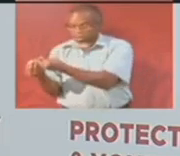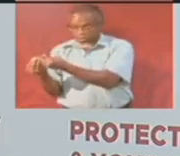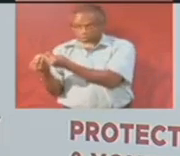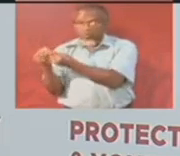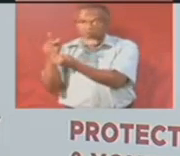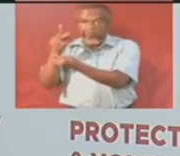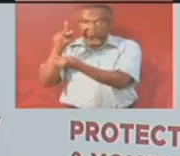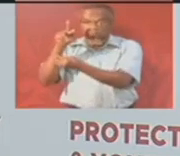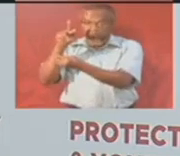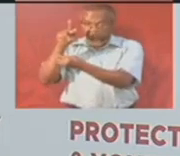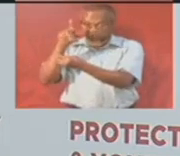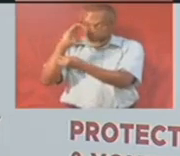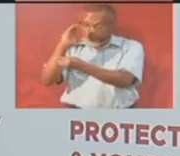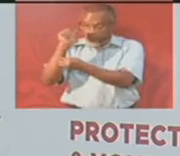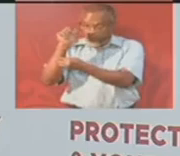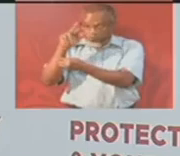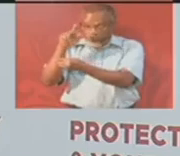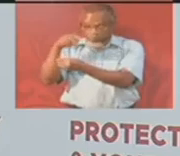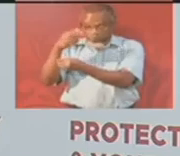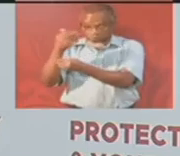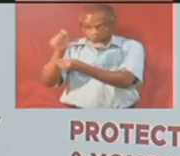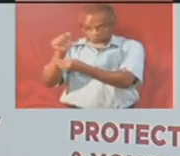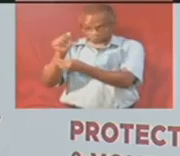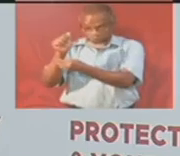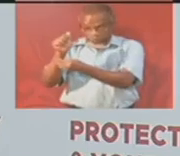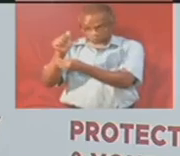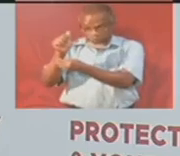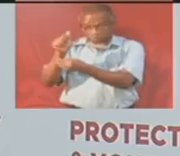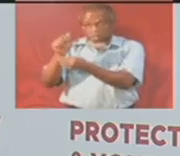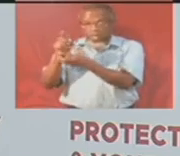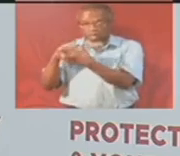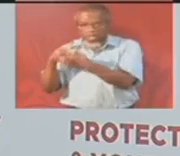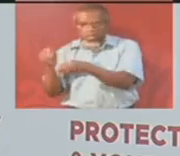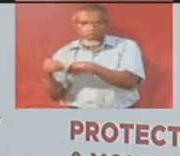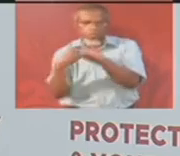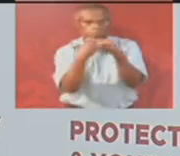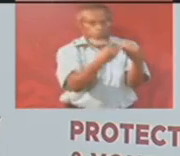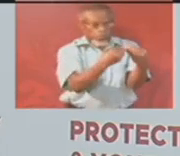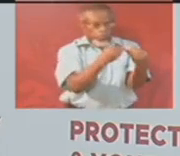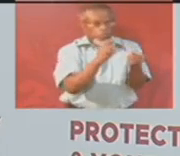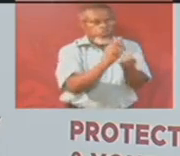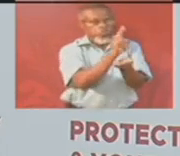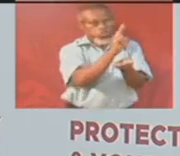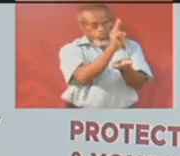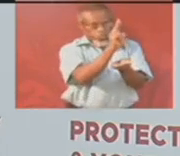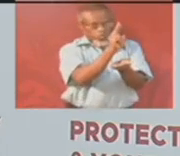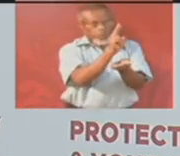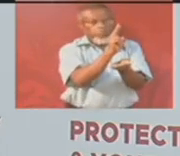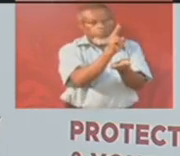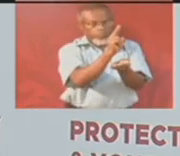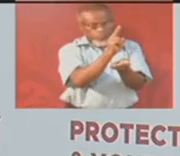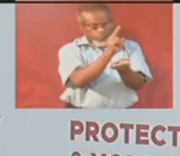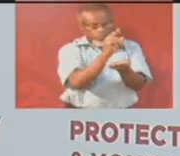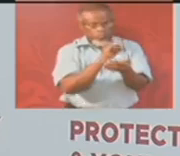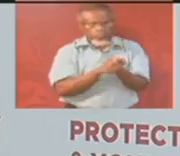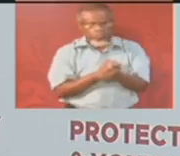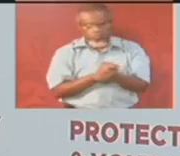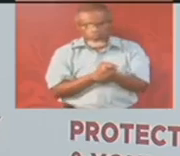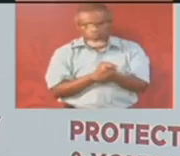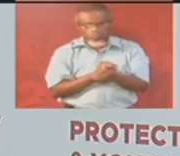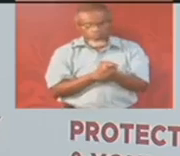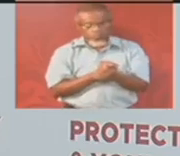is suspect P1, and they will do the necessary prioritization on the UE side for us. So that's how we take those cases, deal with those